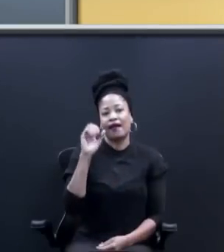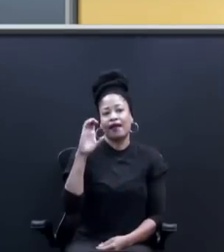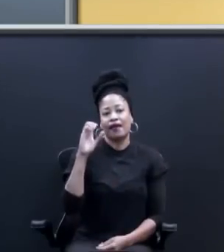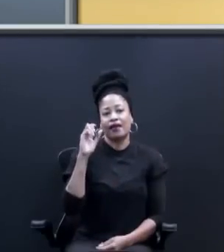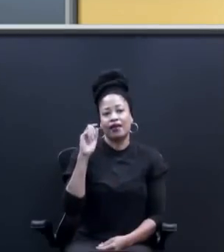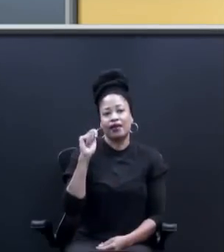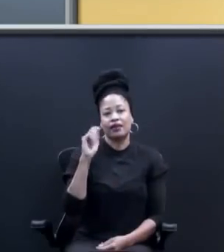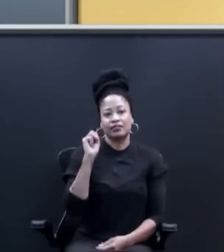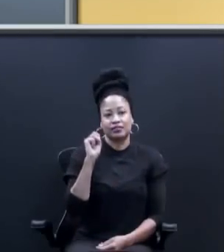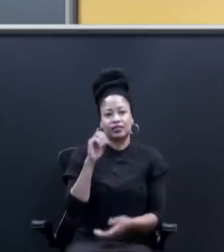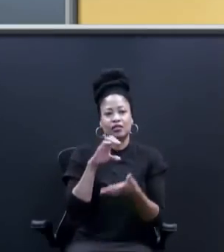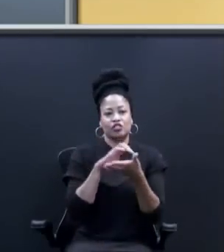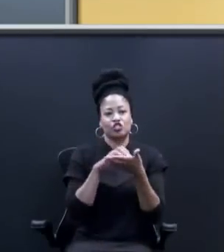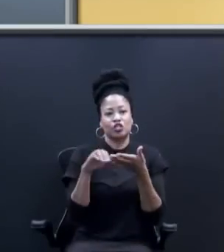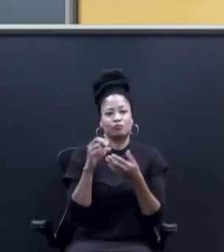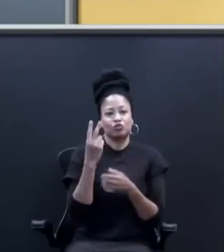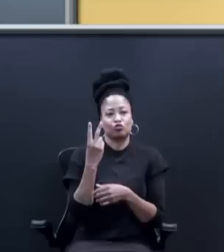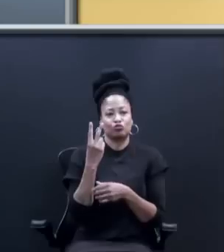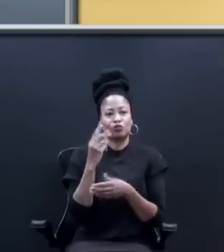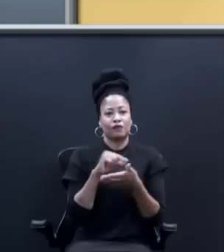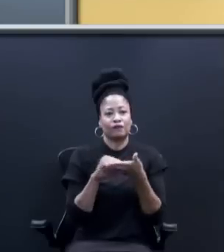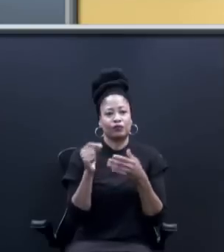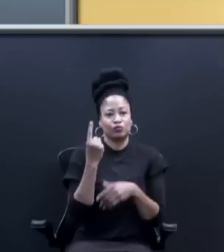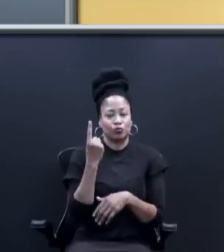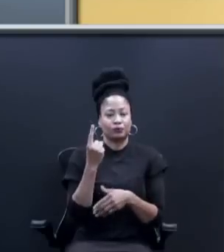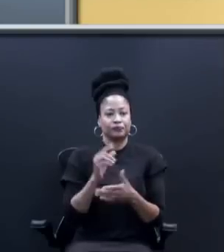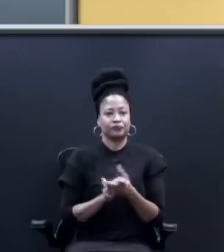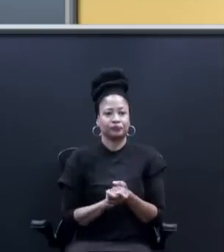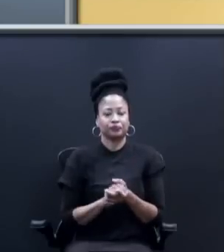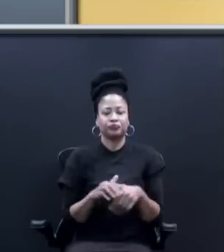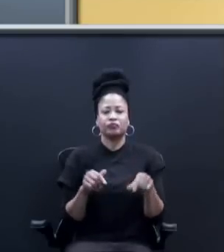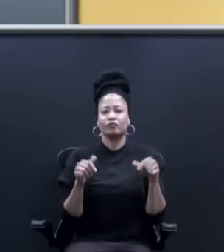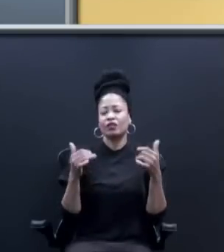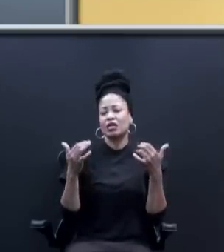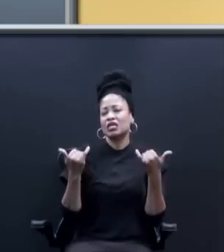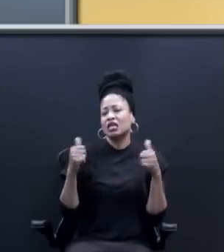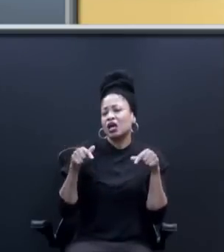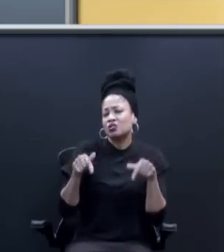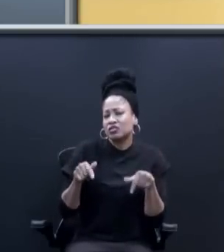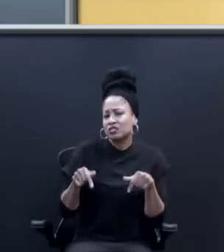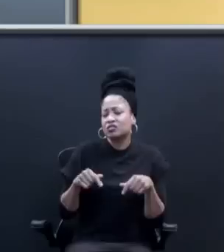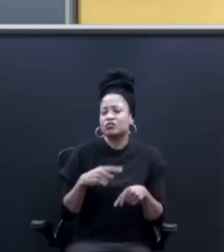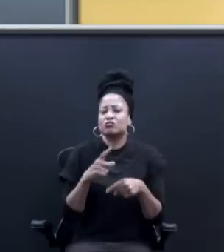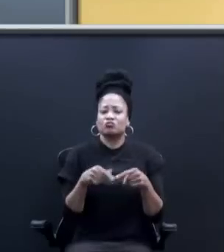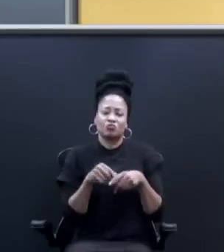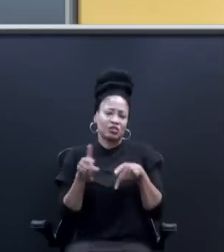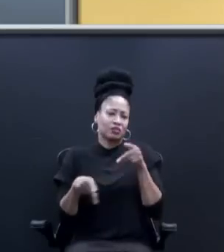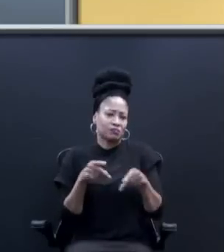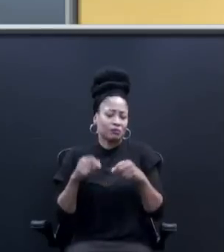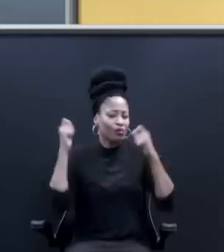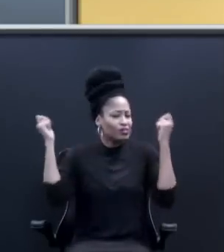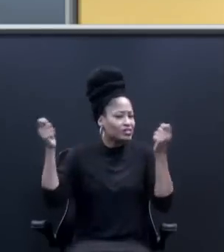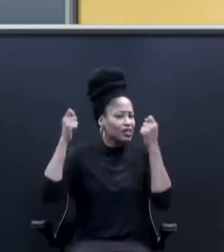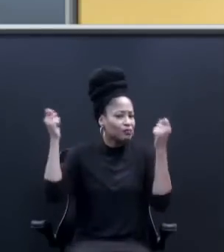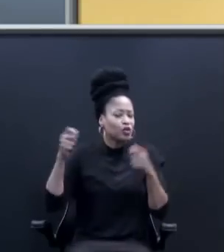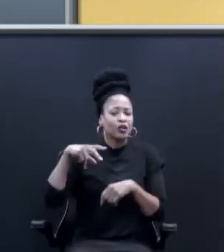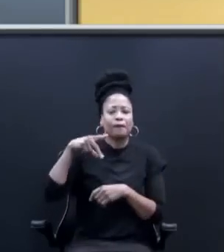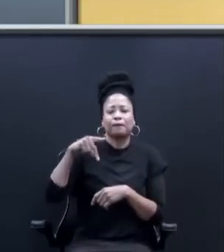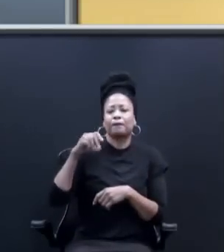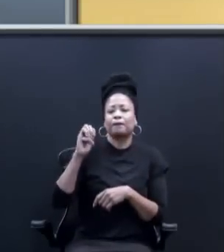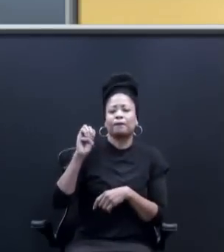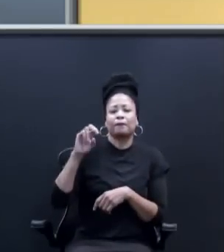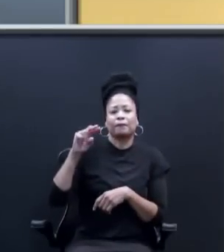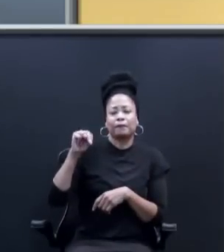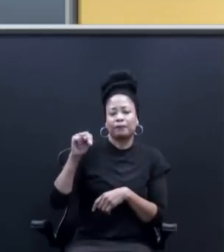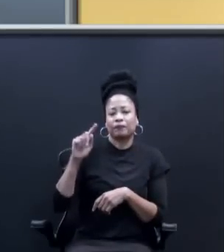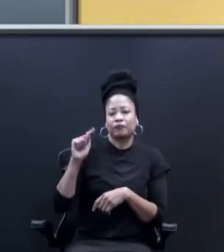Acts, the second chapter, because this is when they were celebrating Pentecost. You know, they said, well, this is when the church